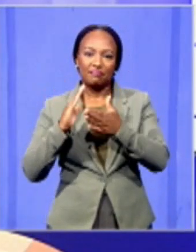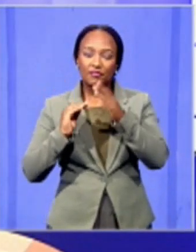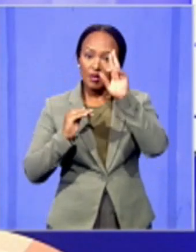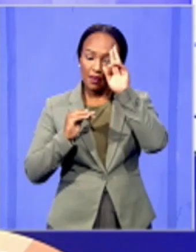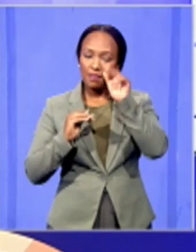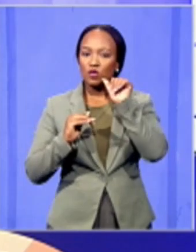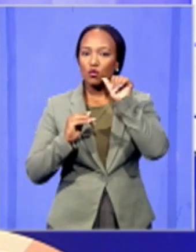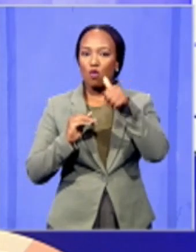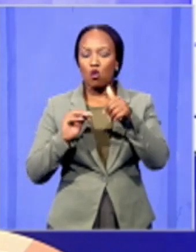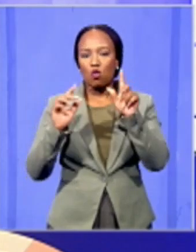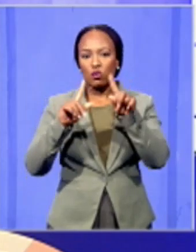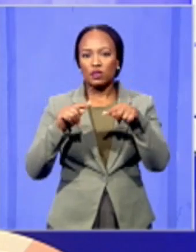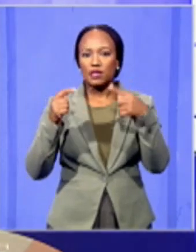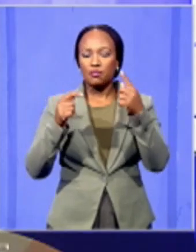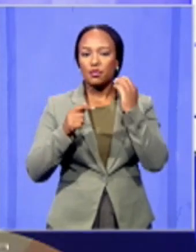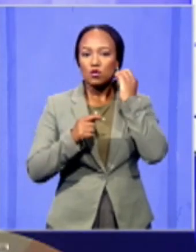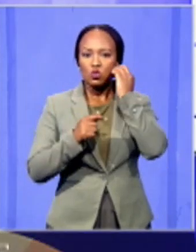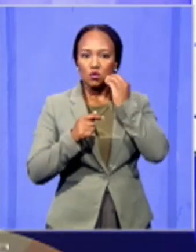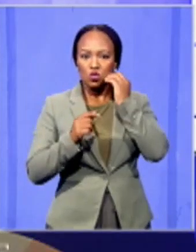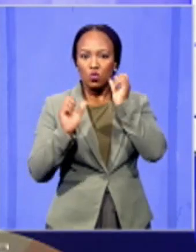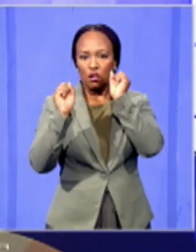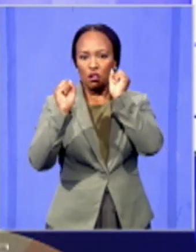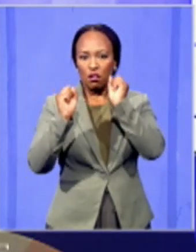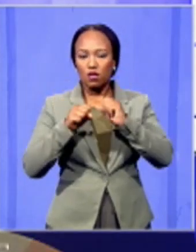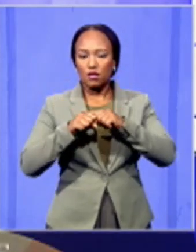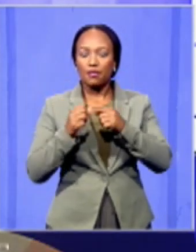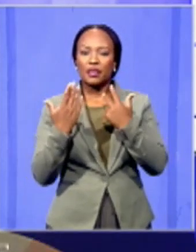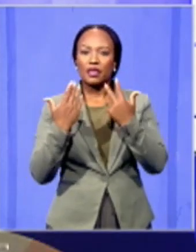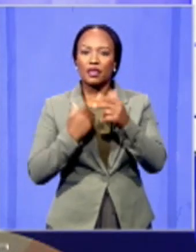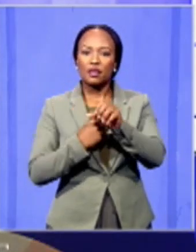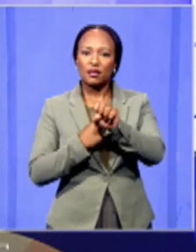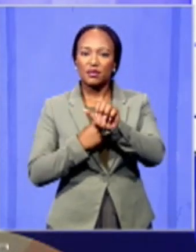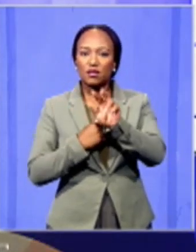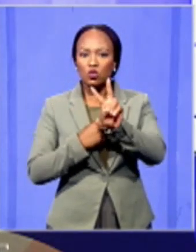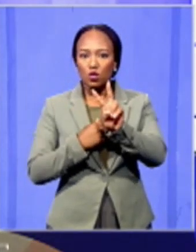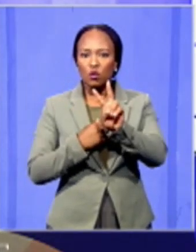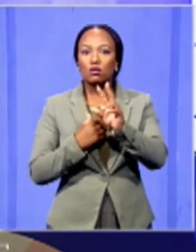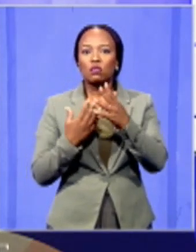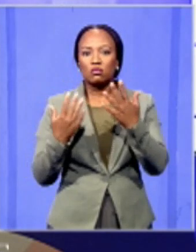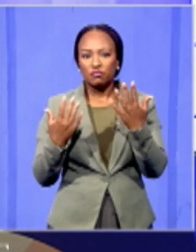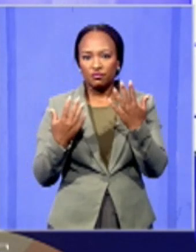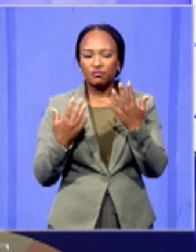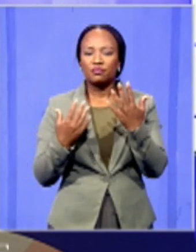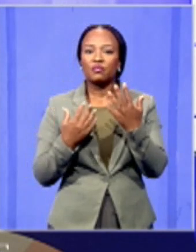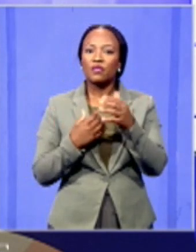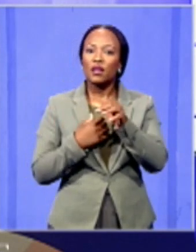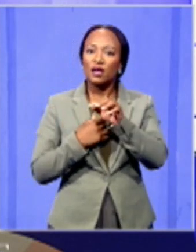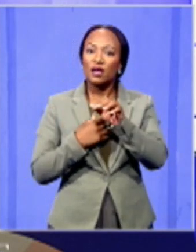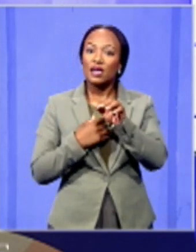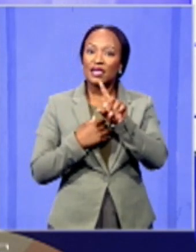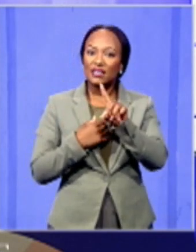ditaba tša Sesotho ba tla lefa tšona ka iri ya seswai mo go SABC 2 le go sasa. ba kere go SABC 2